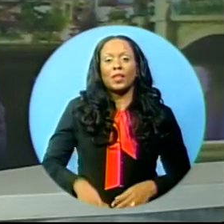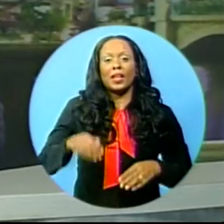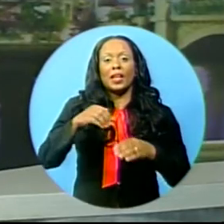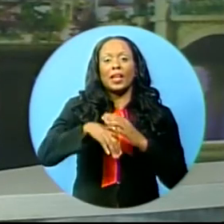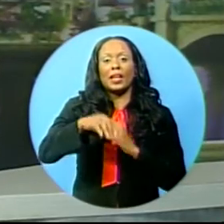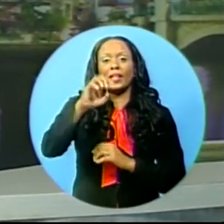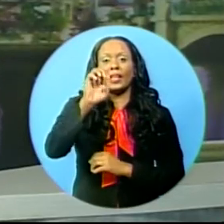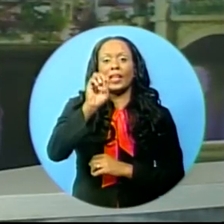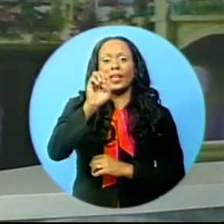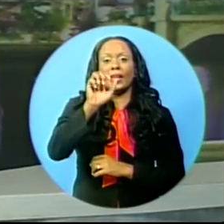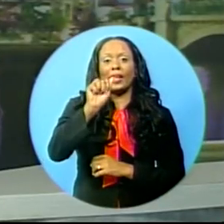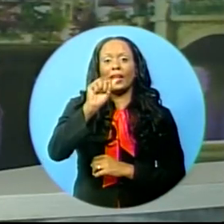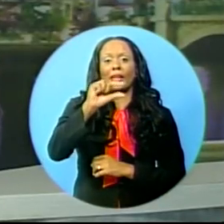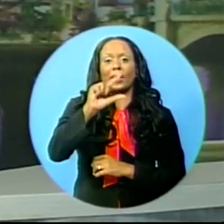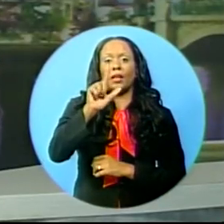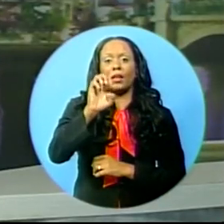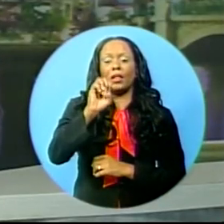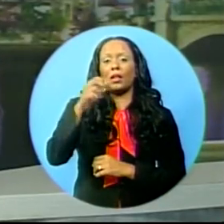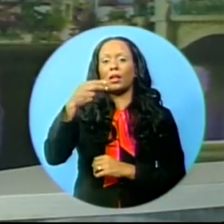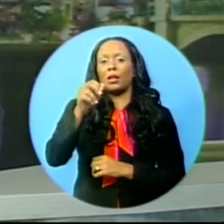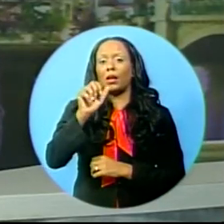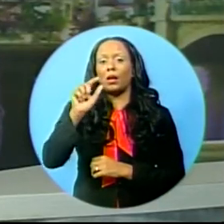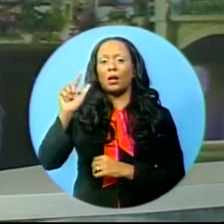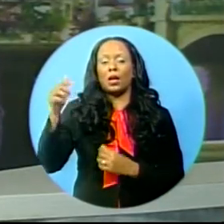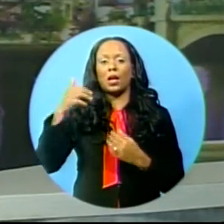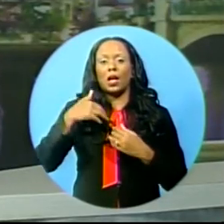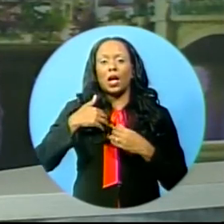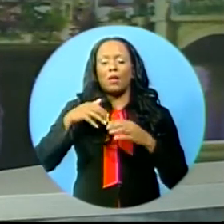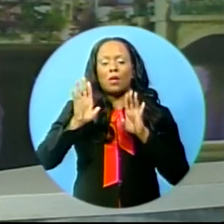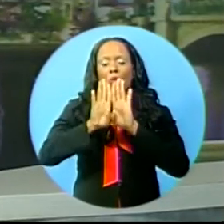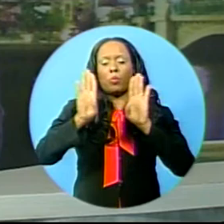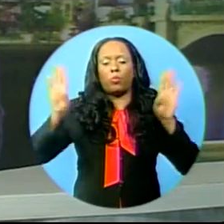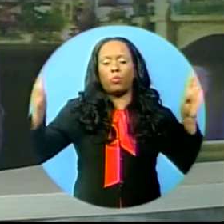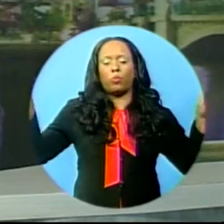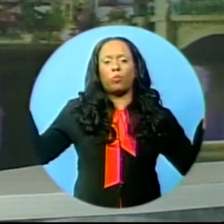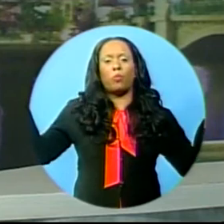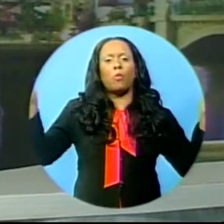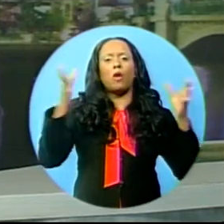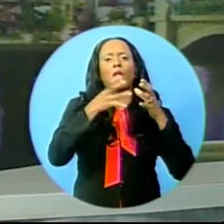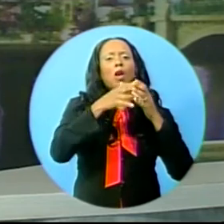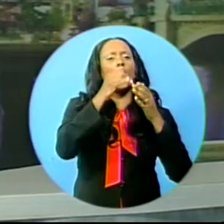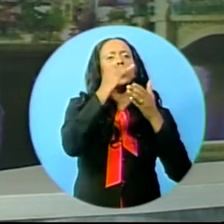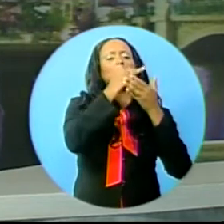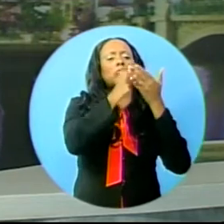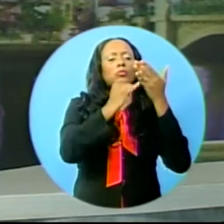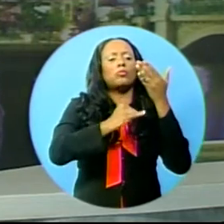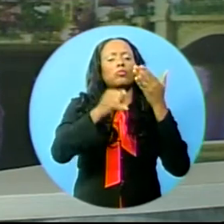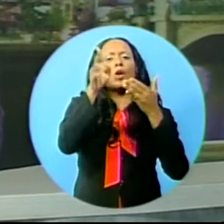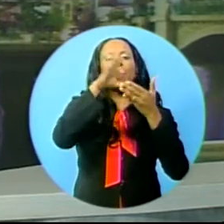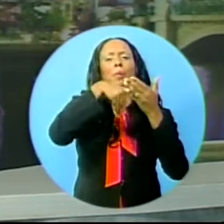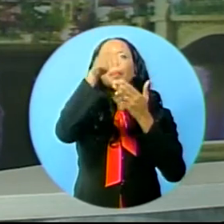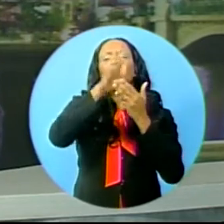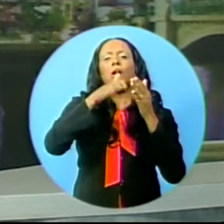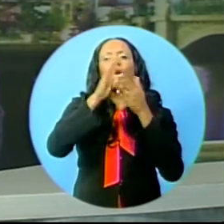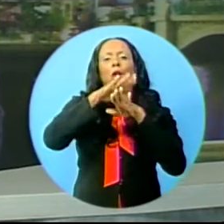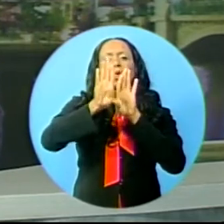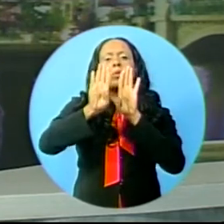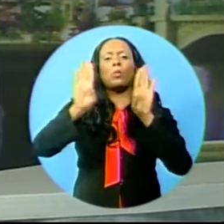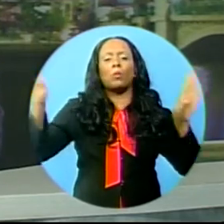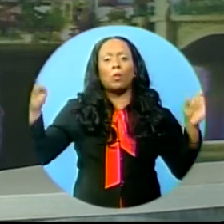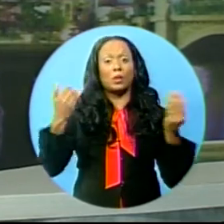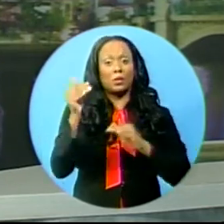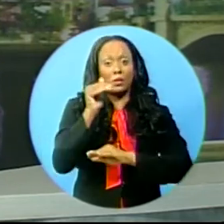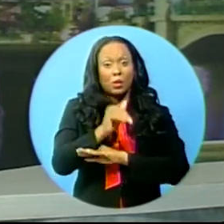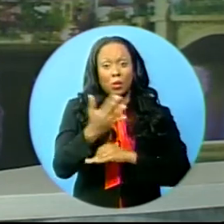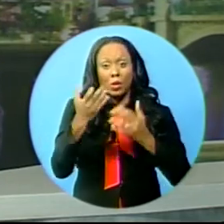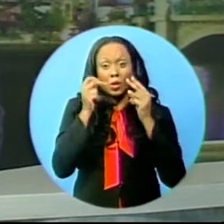The Eagle Hall mural captures much of the rich history of that St. Michael community. Tonight, the focus is on this unique work of